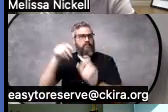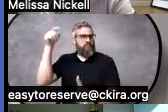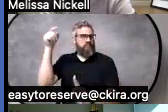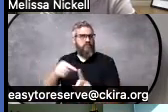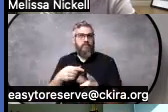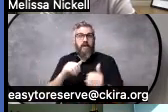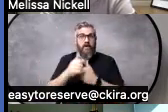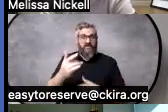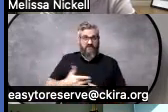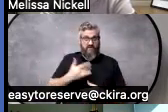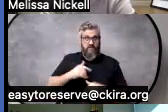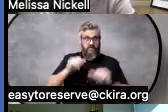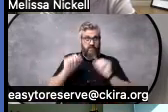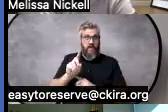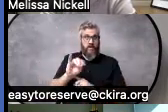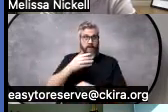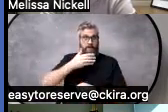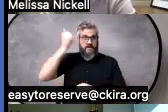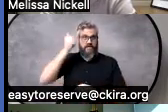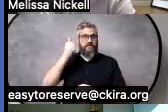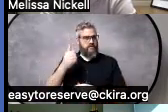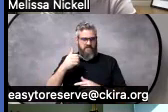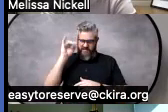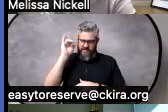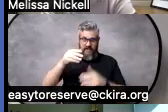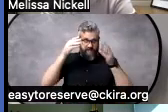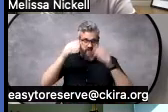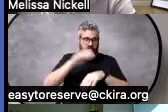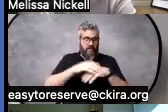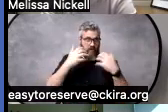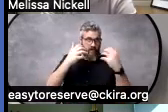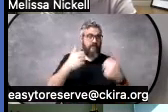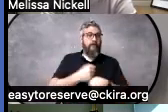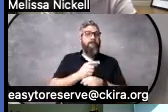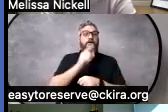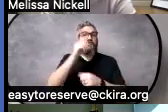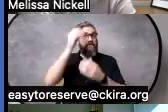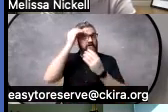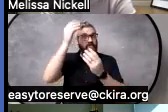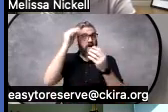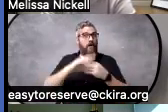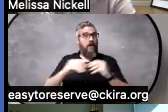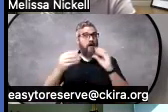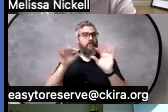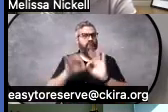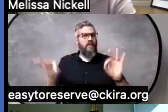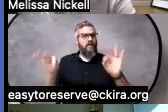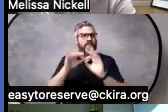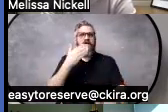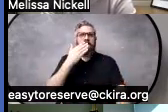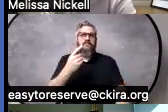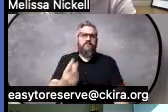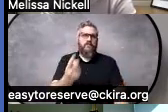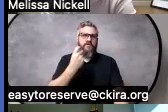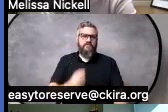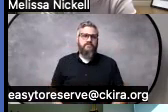you feel like you can do it best, just hook the audience and make sure it's relevant. And thank you for that question.